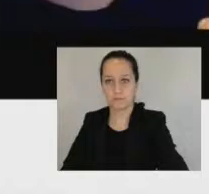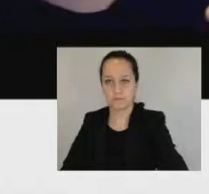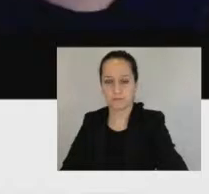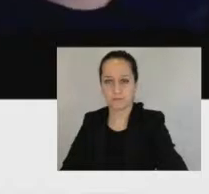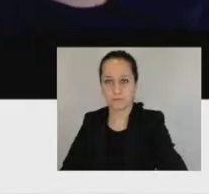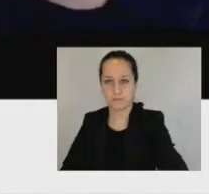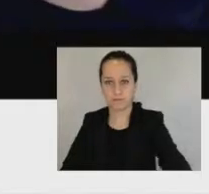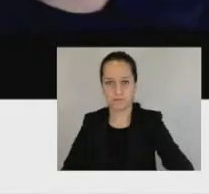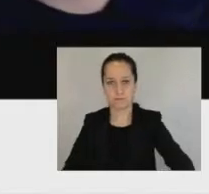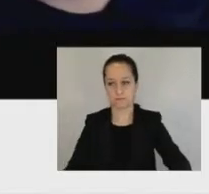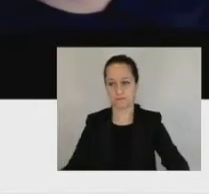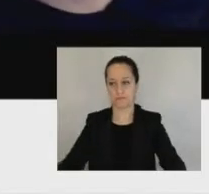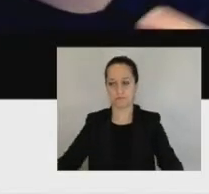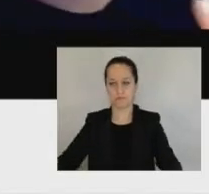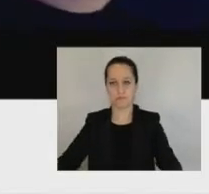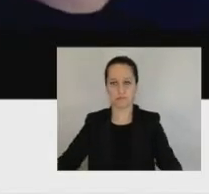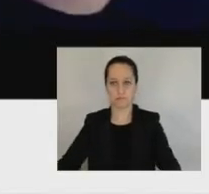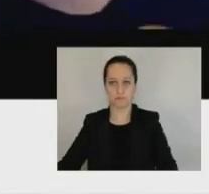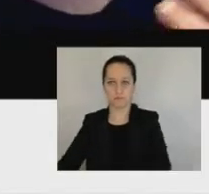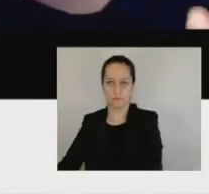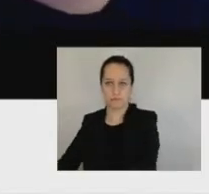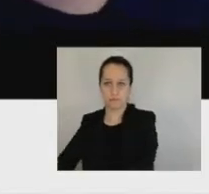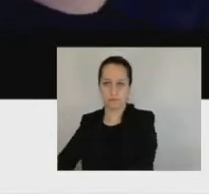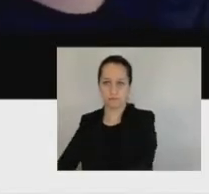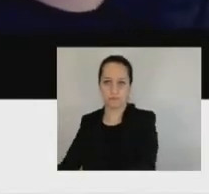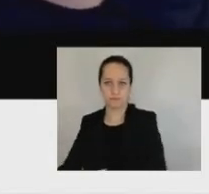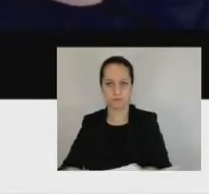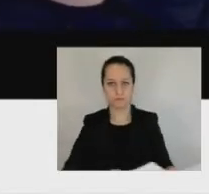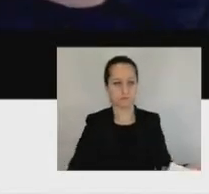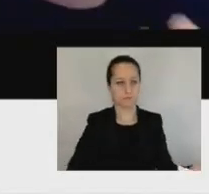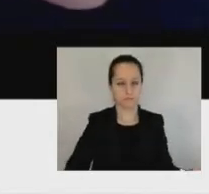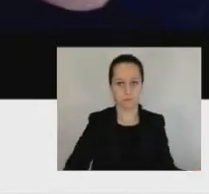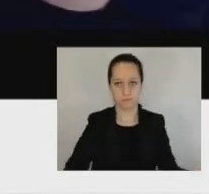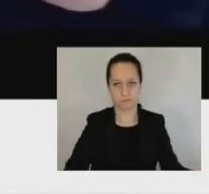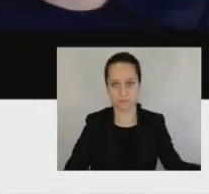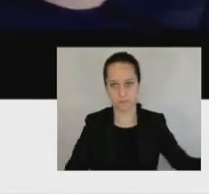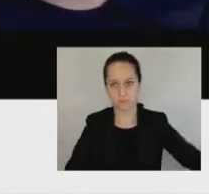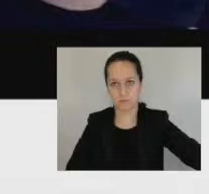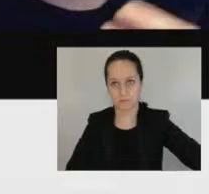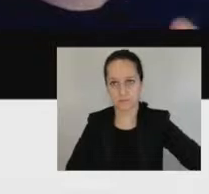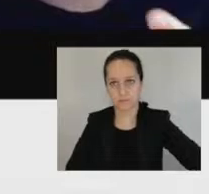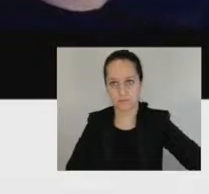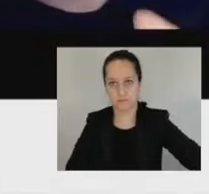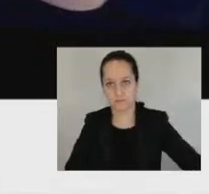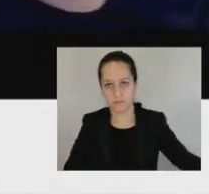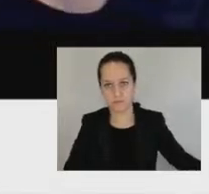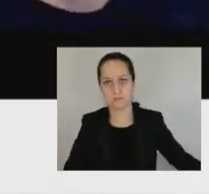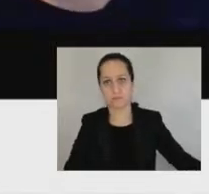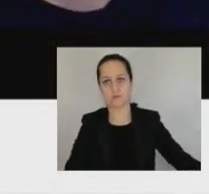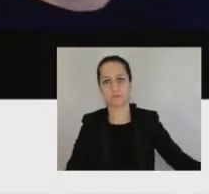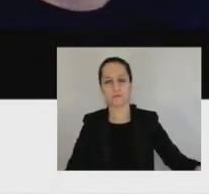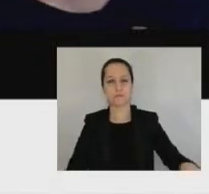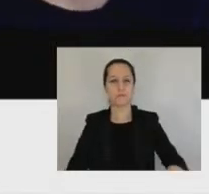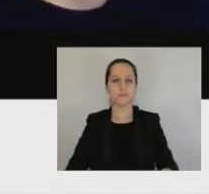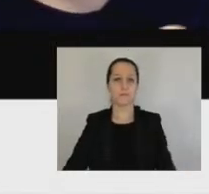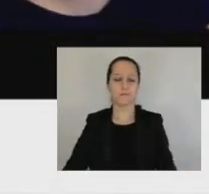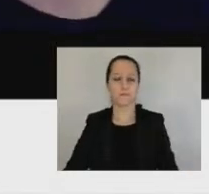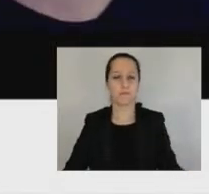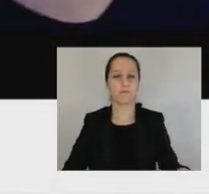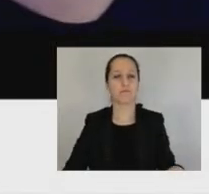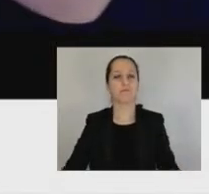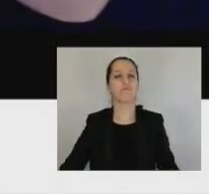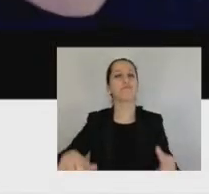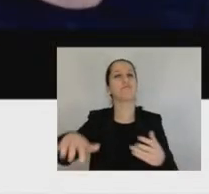health of people is not only limited to the immediate material circumstances, the housing, the neighborhoods, and